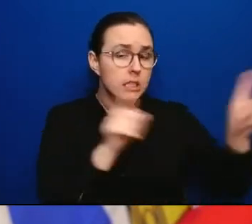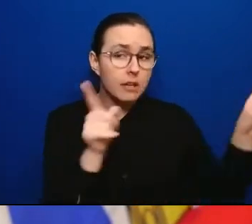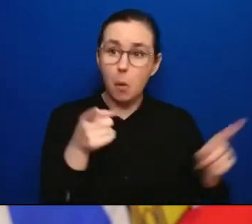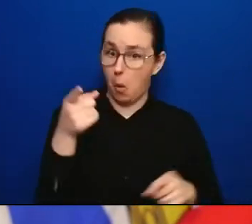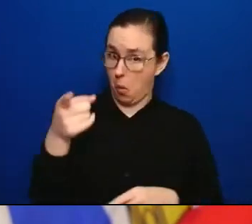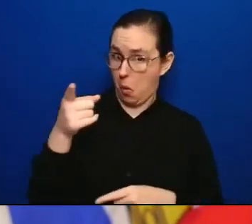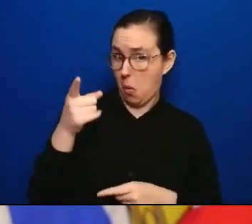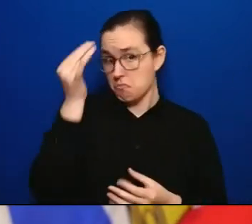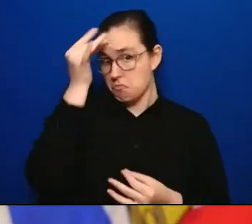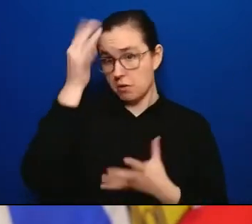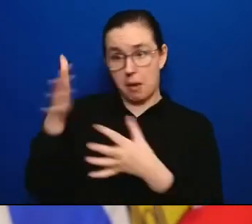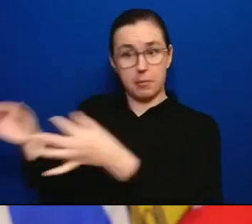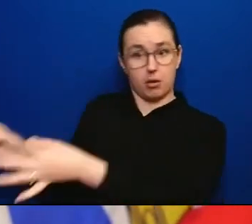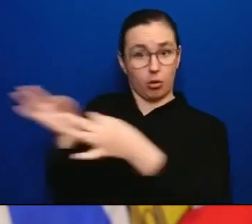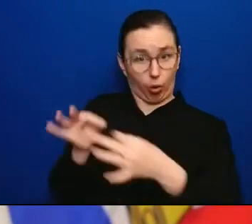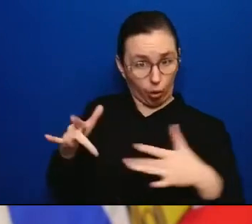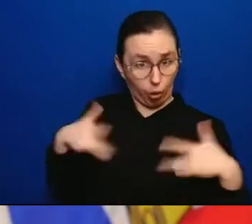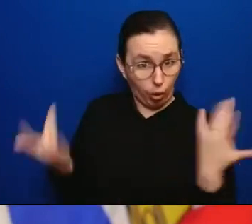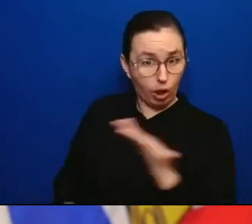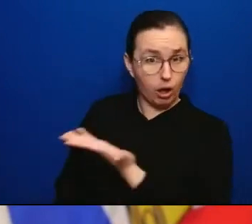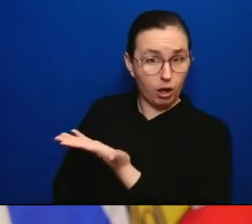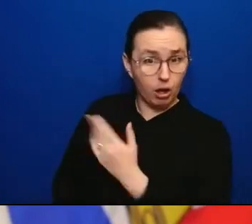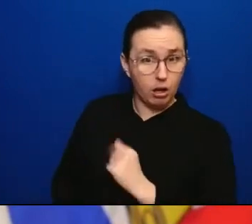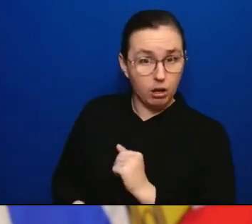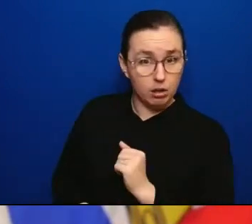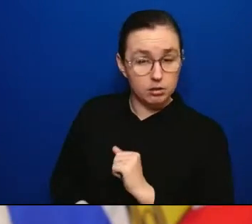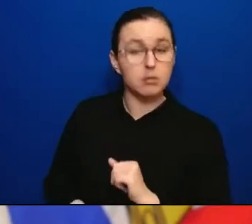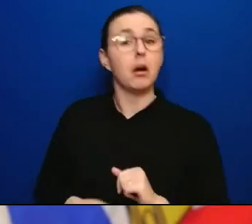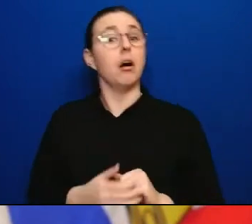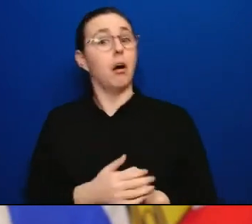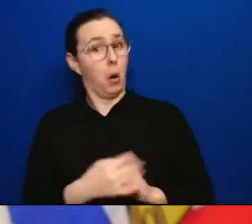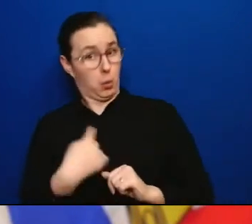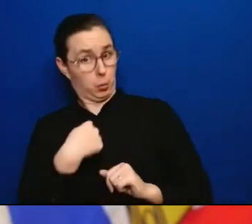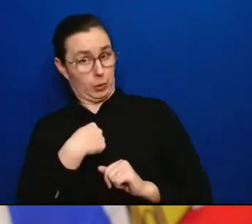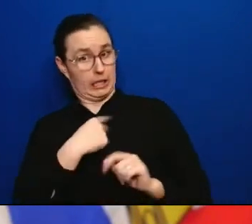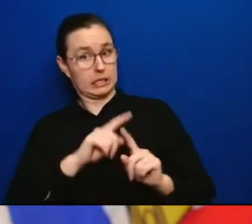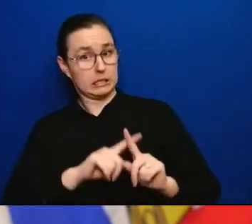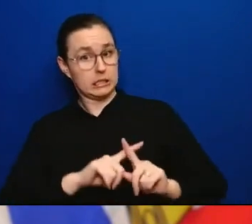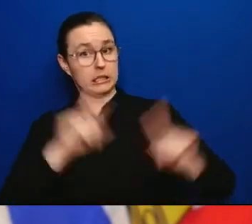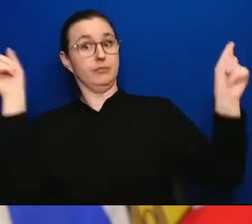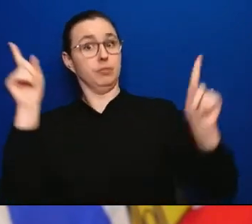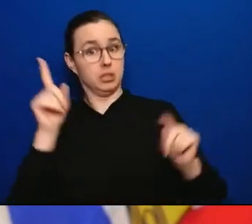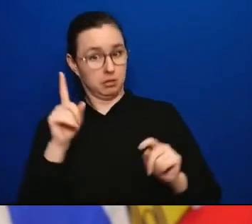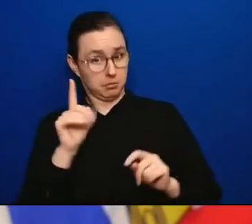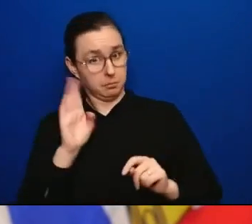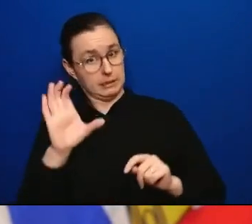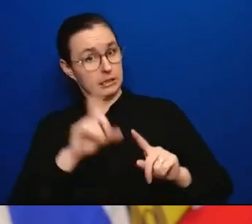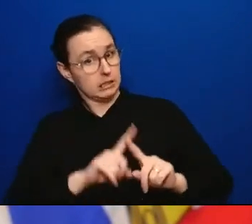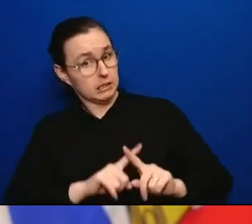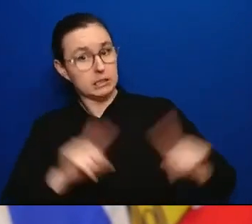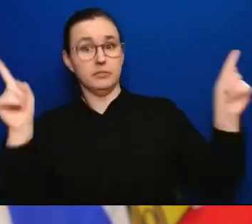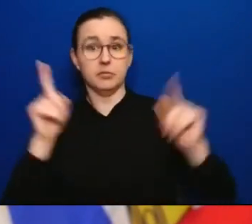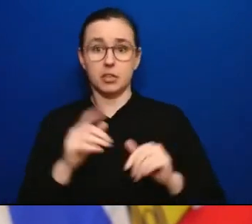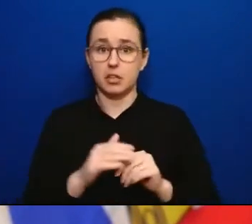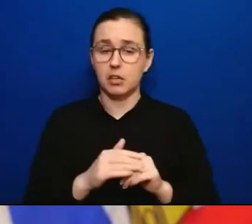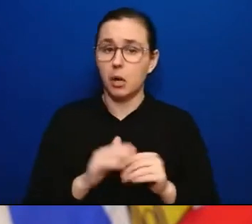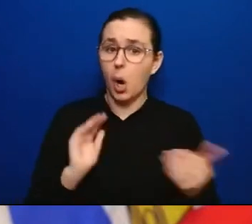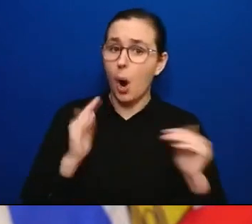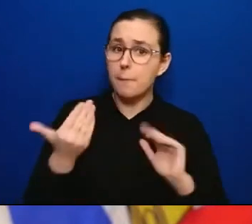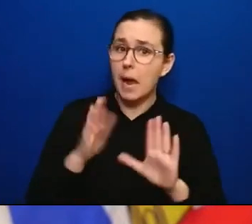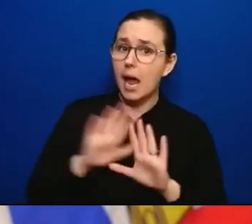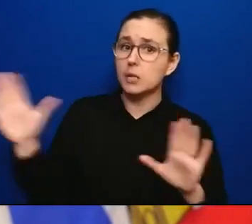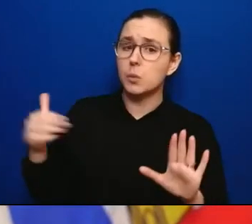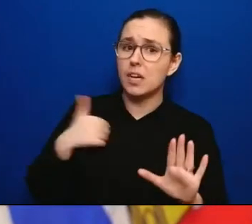new timeline next week? I think we're not the outlier. If we think about how many provinces and territories we have,